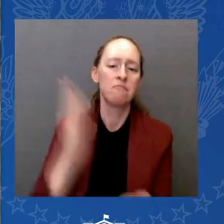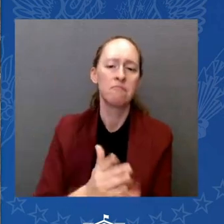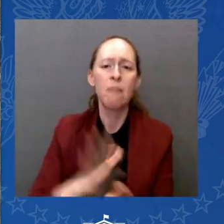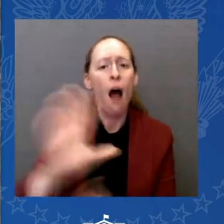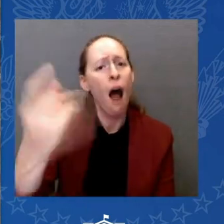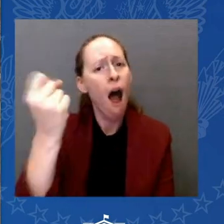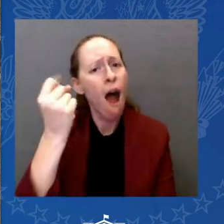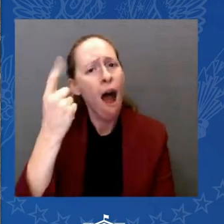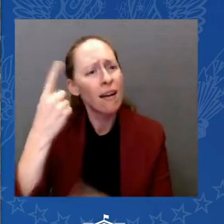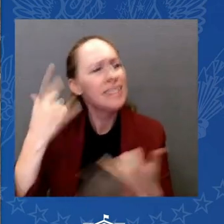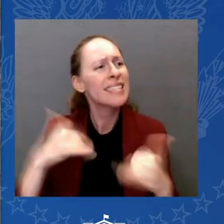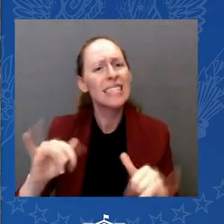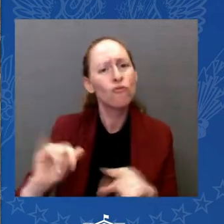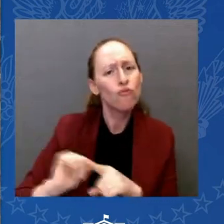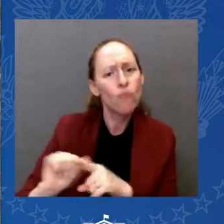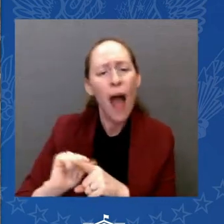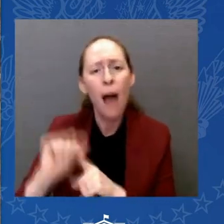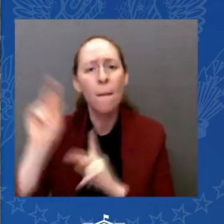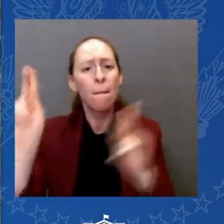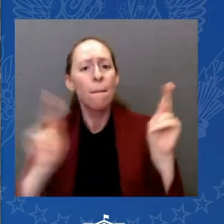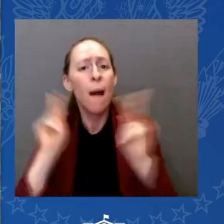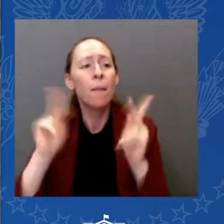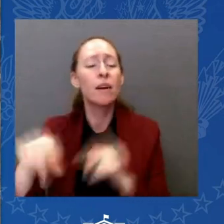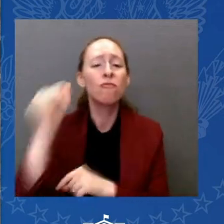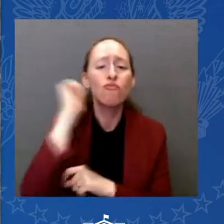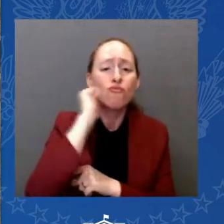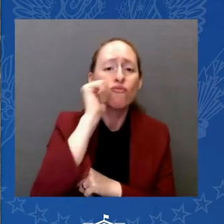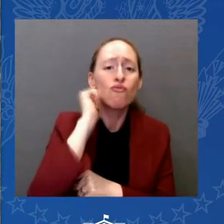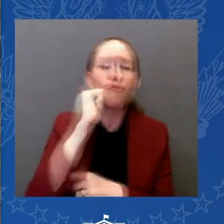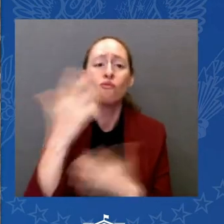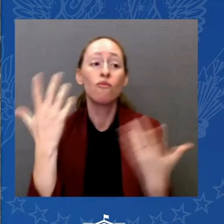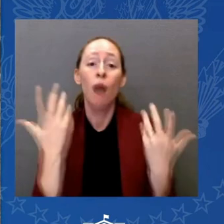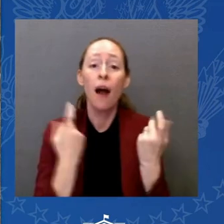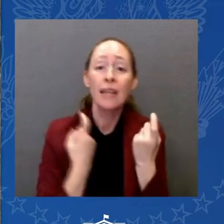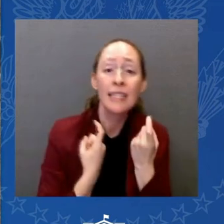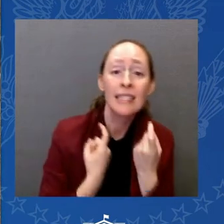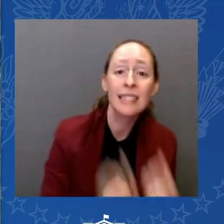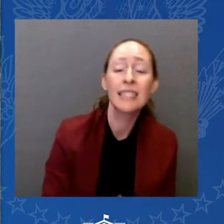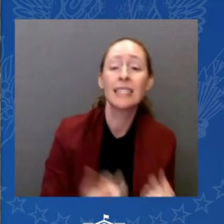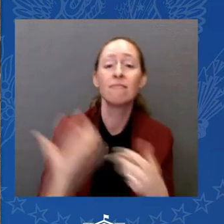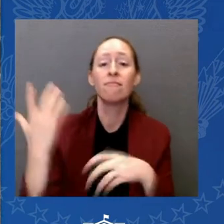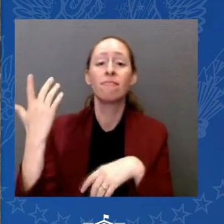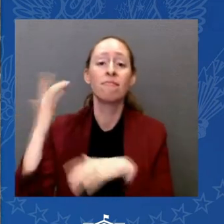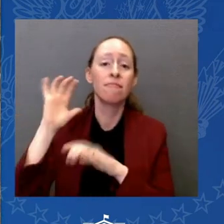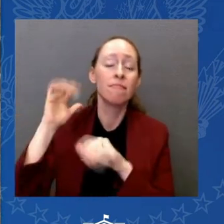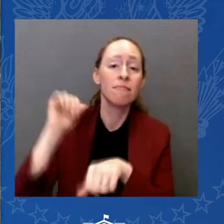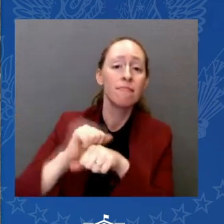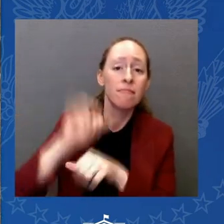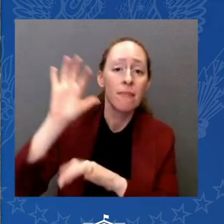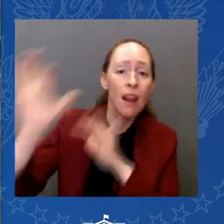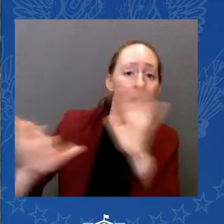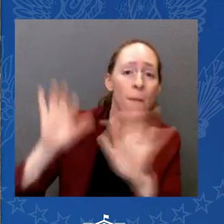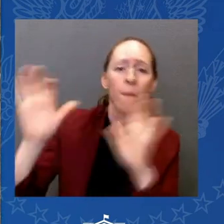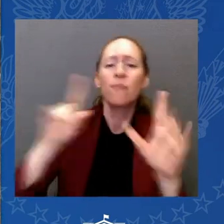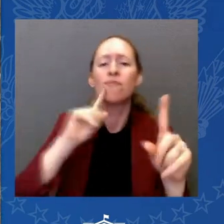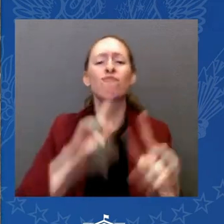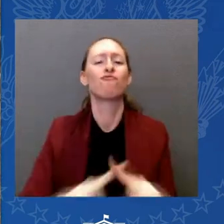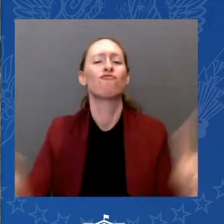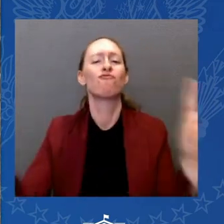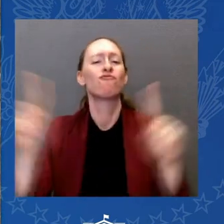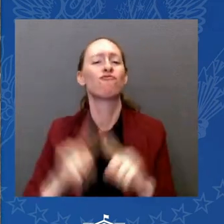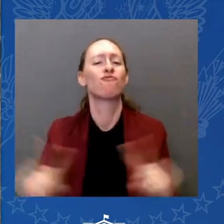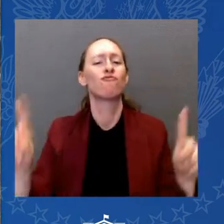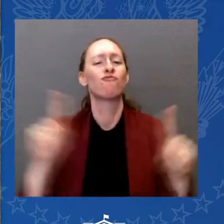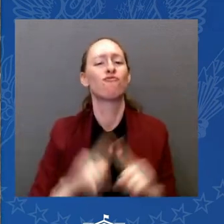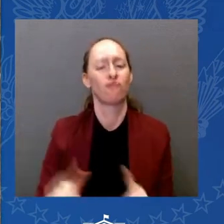accommodations? Is this the guy that's turning the military woke, saying that his son died in Iraq? I don't think he's